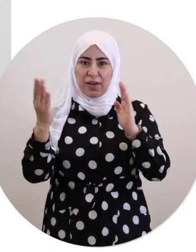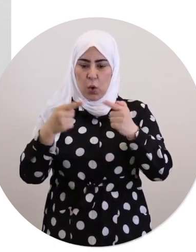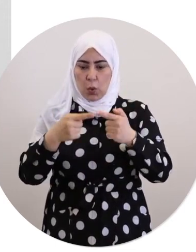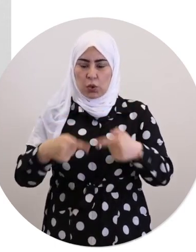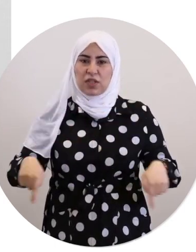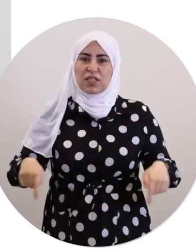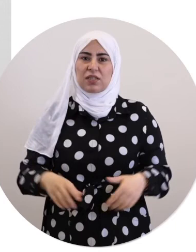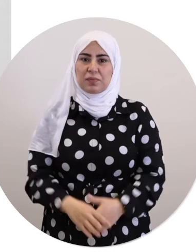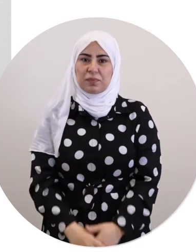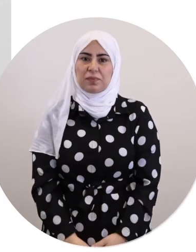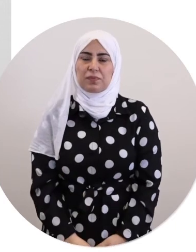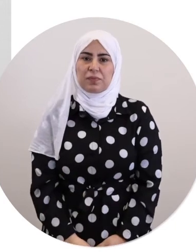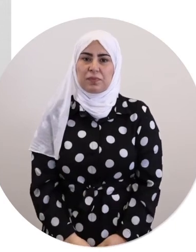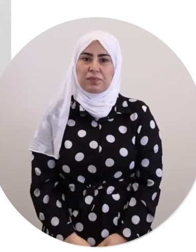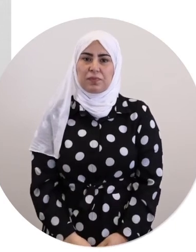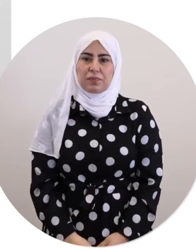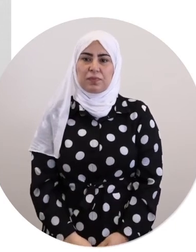simple.